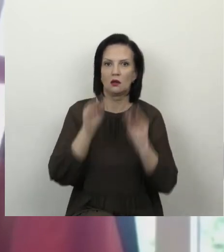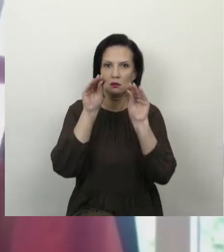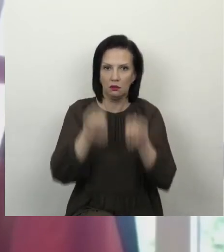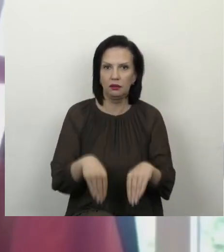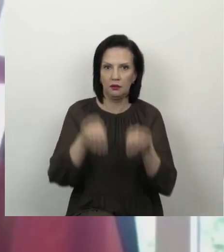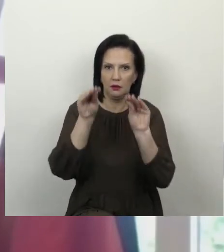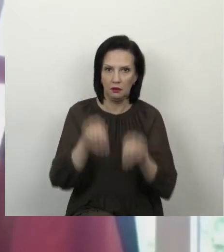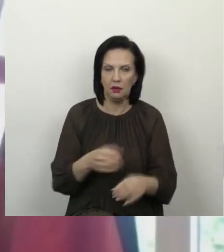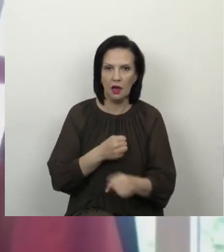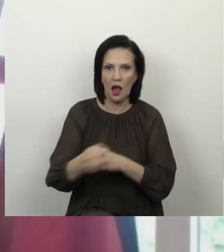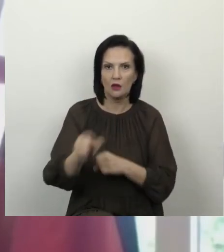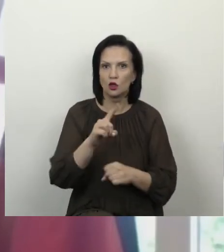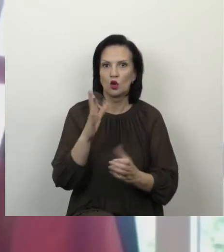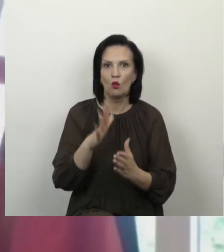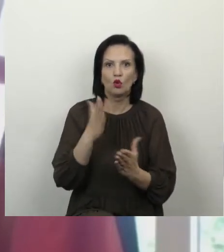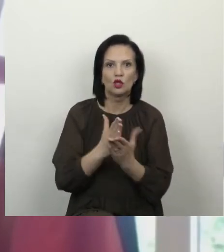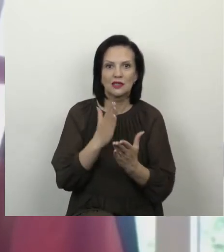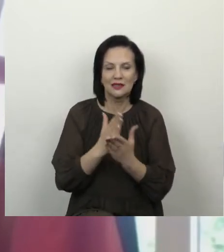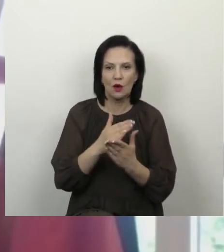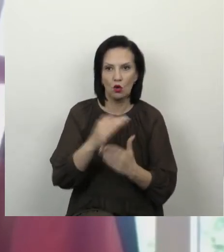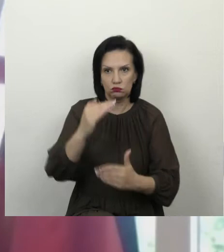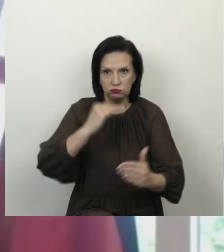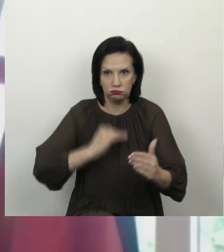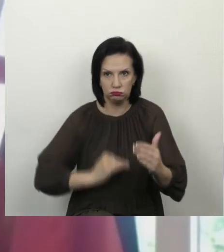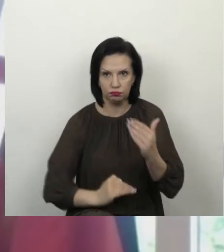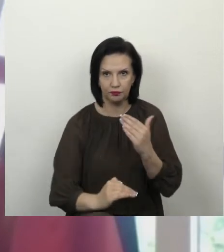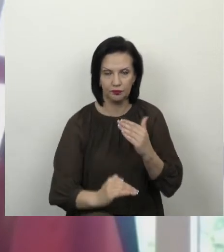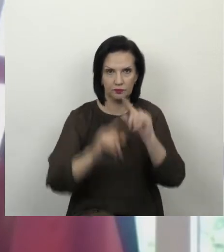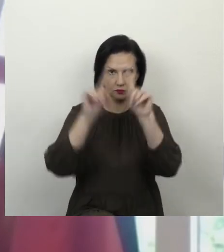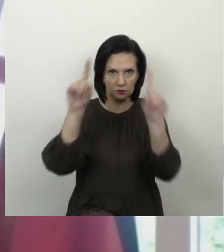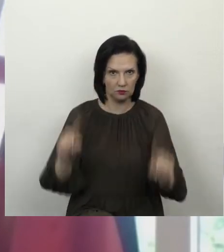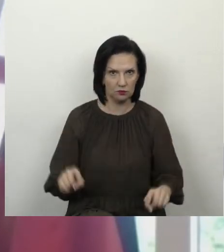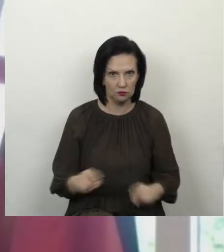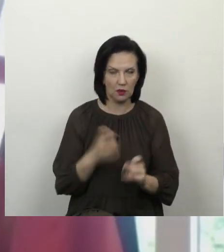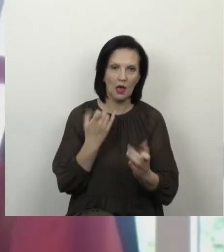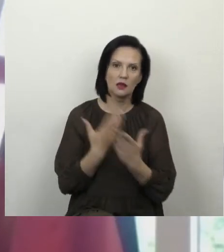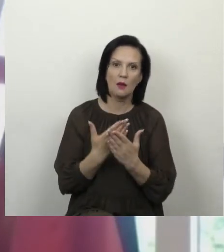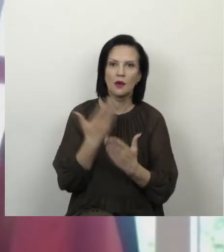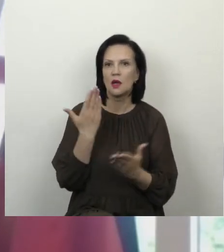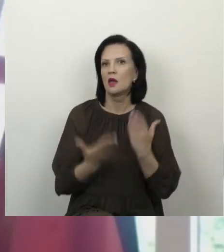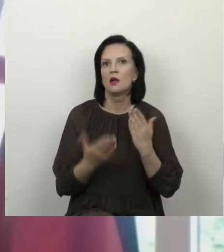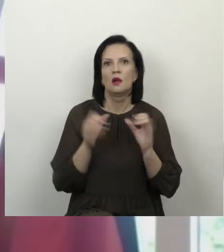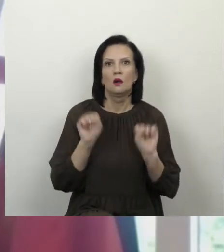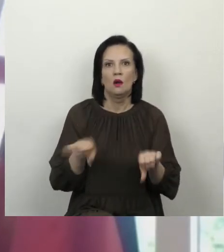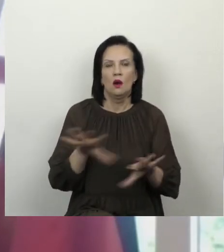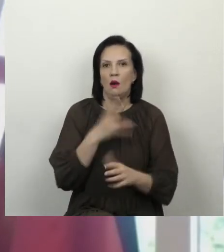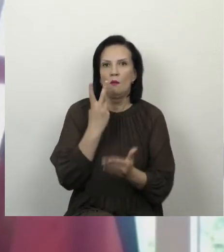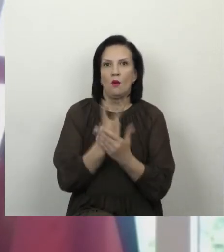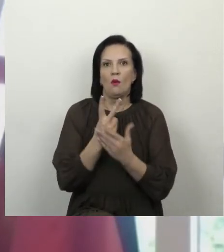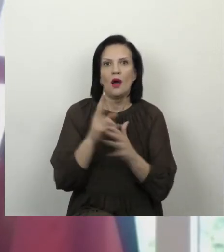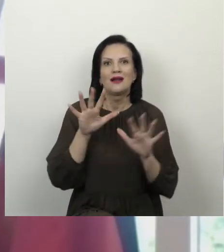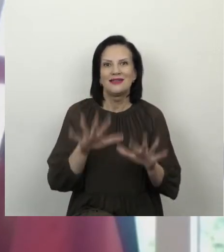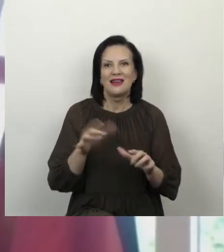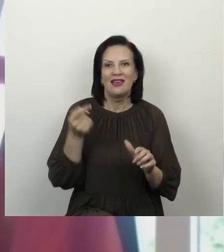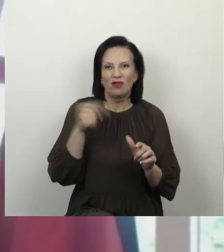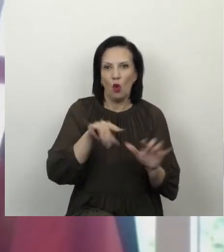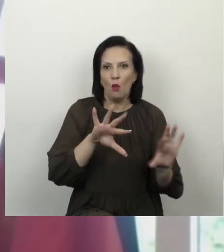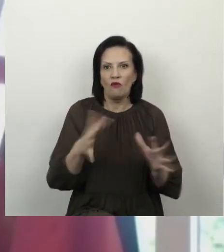down, for example, only visible when the ballot paper is fully unfolded, are